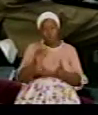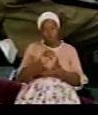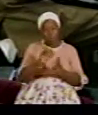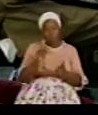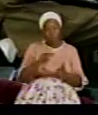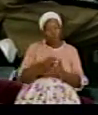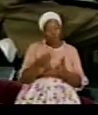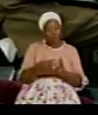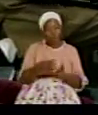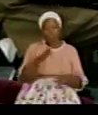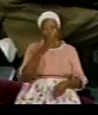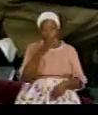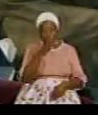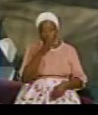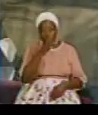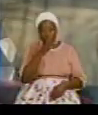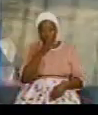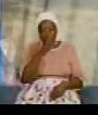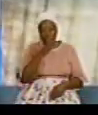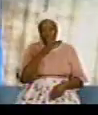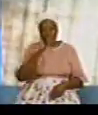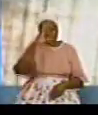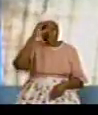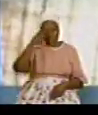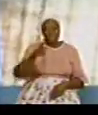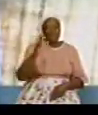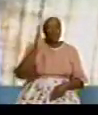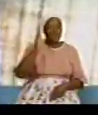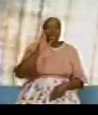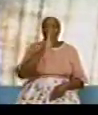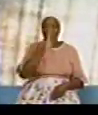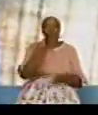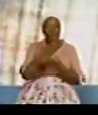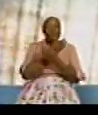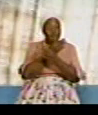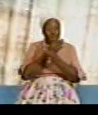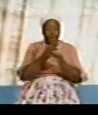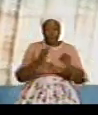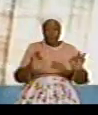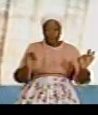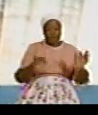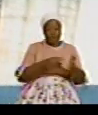mother, he shall be free. Thus have ye